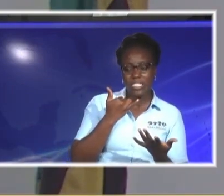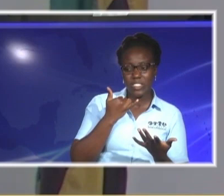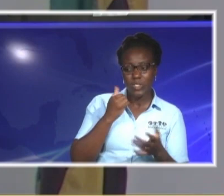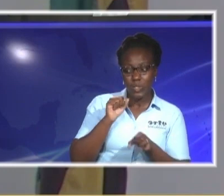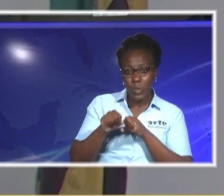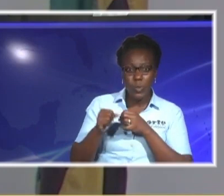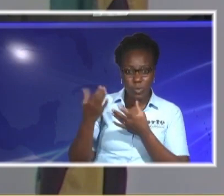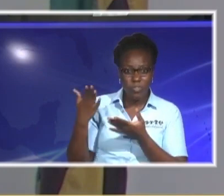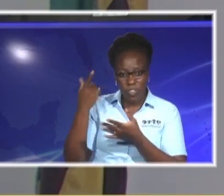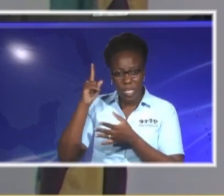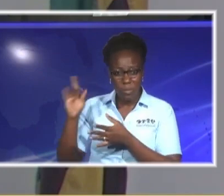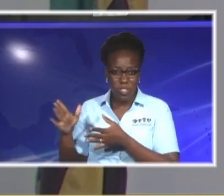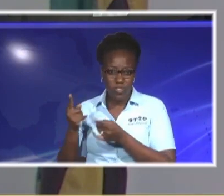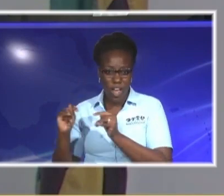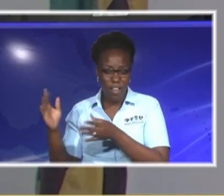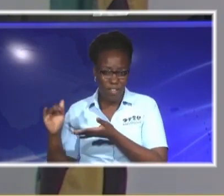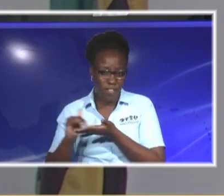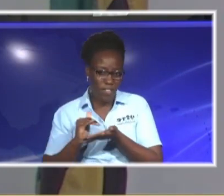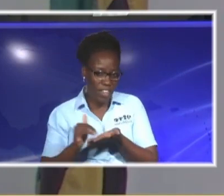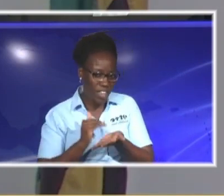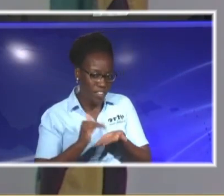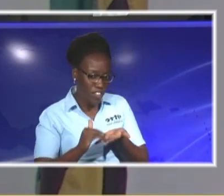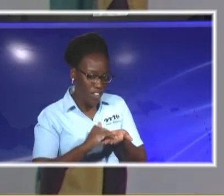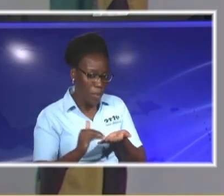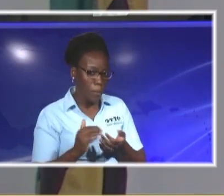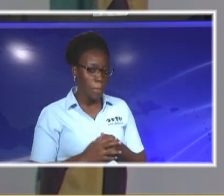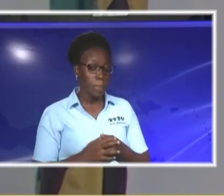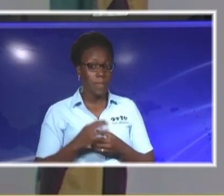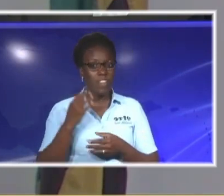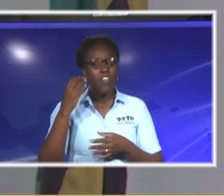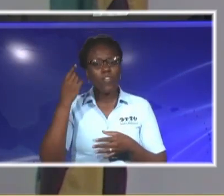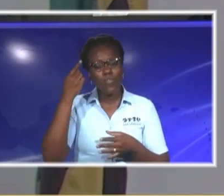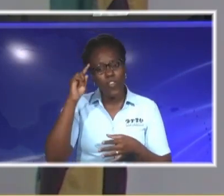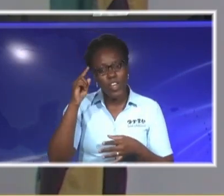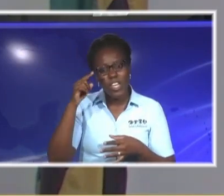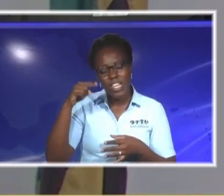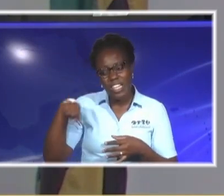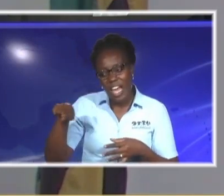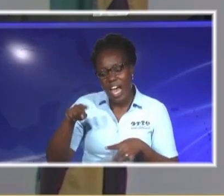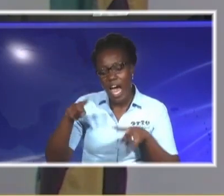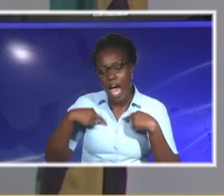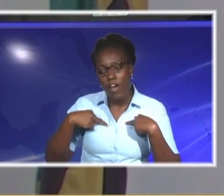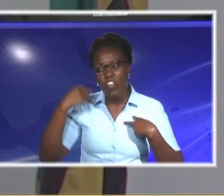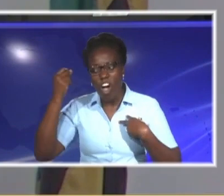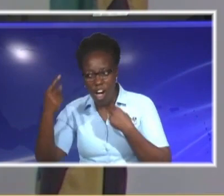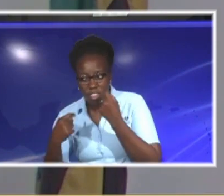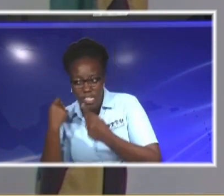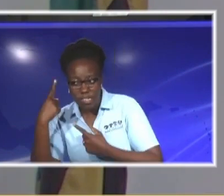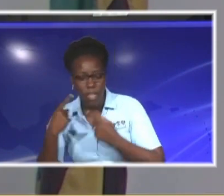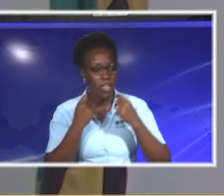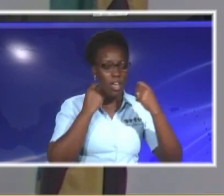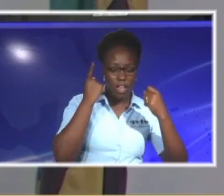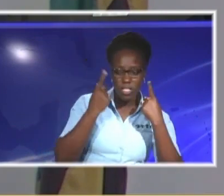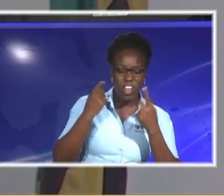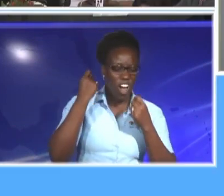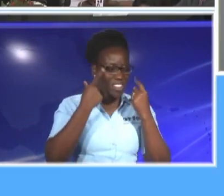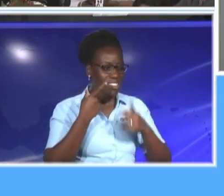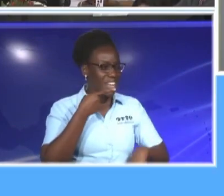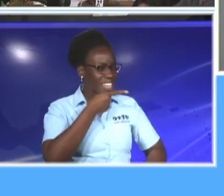to achieve. So that if there isn't an understanding of what caused the